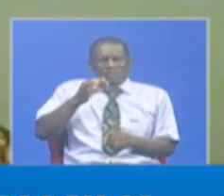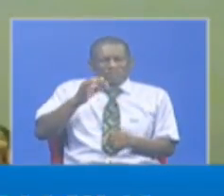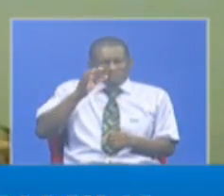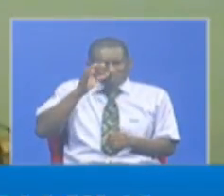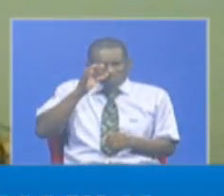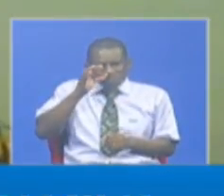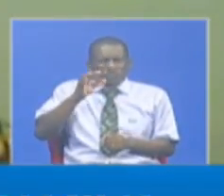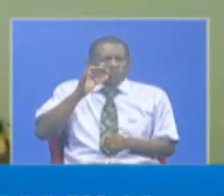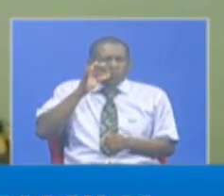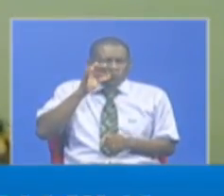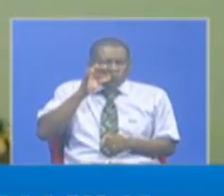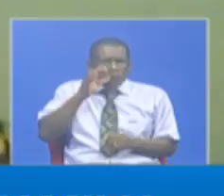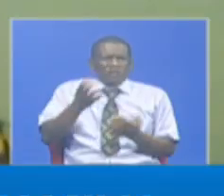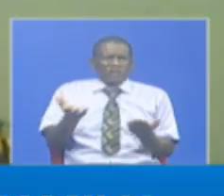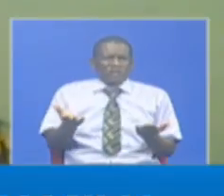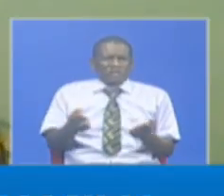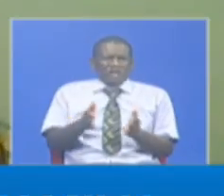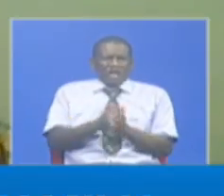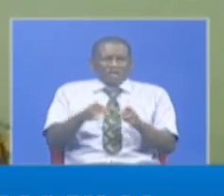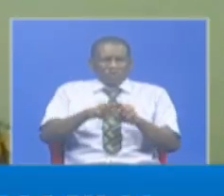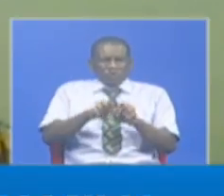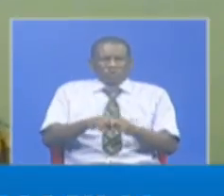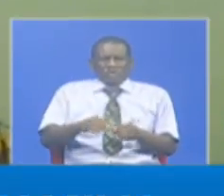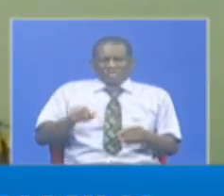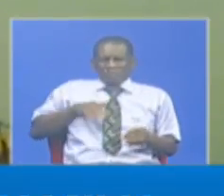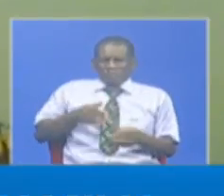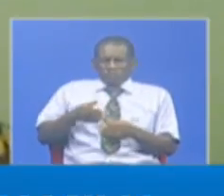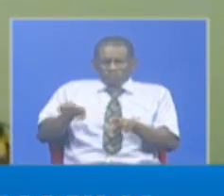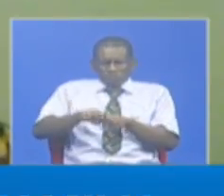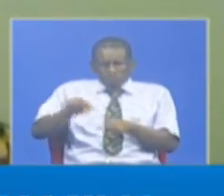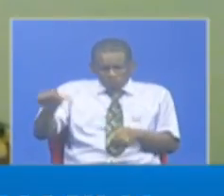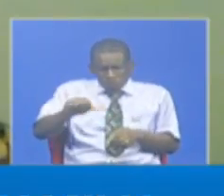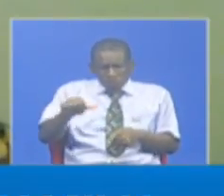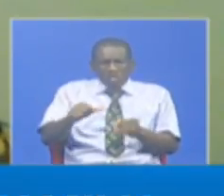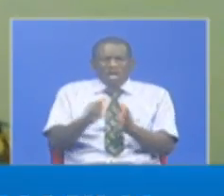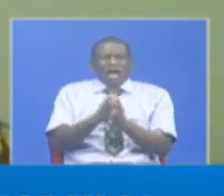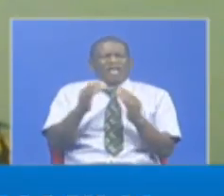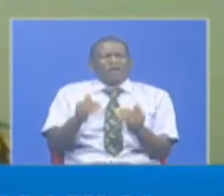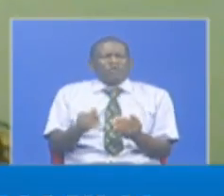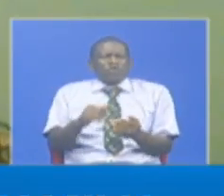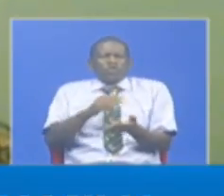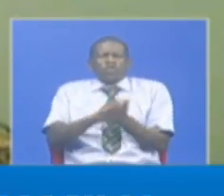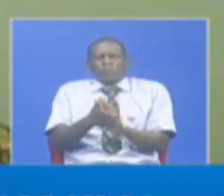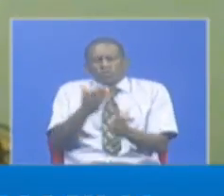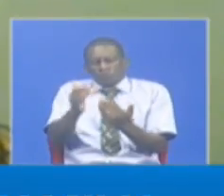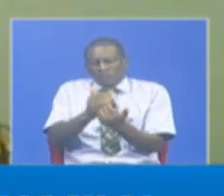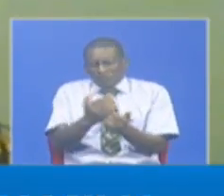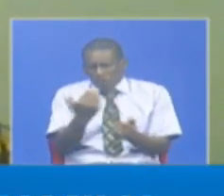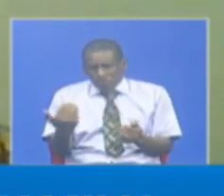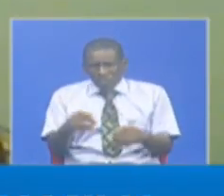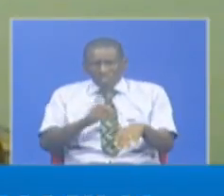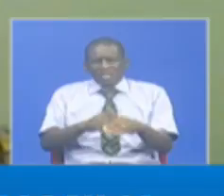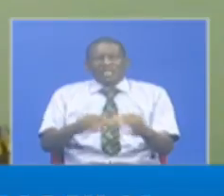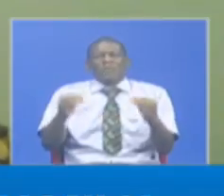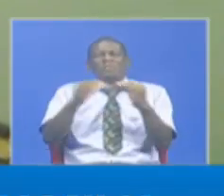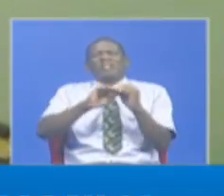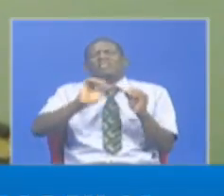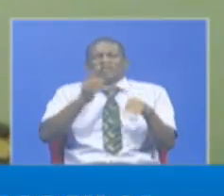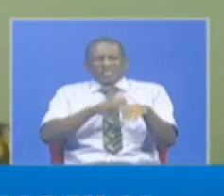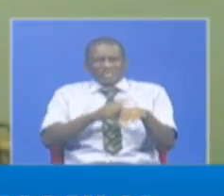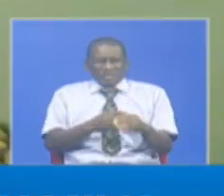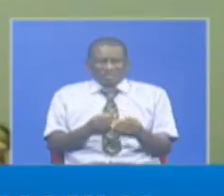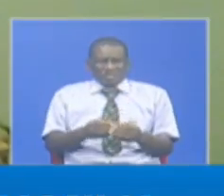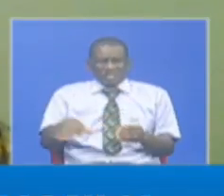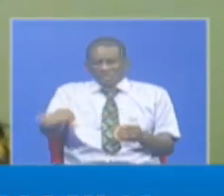was a drug abuser, was using drugs, was doing prostitution, and generally didn't care for the child. And when I met her the very first time when we went, it was at